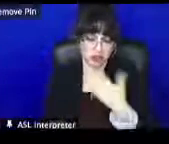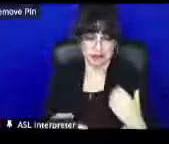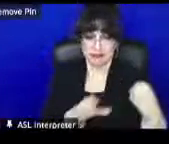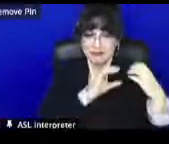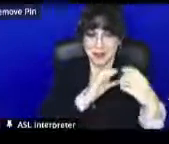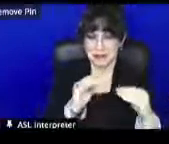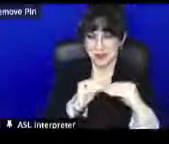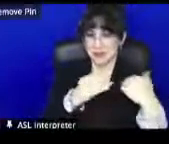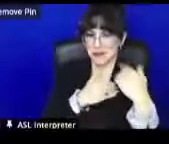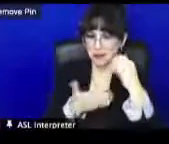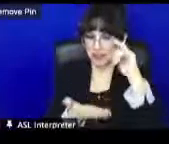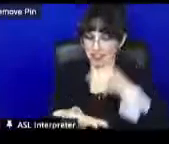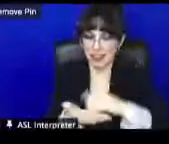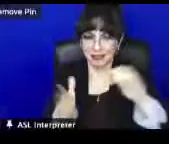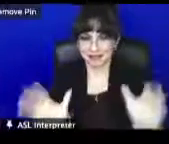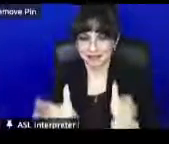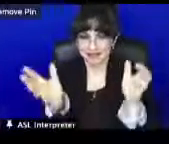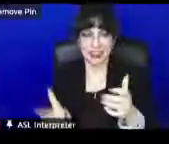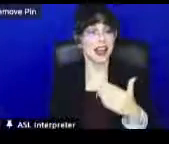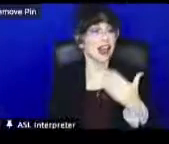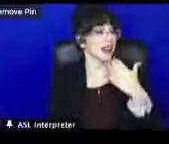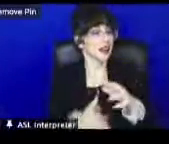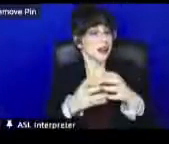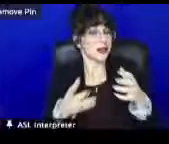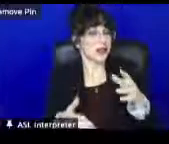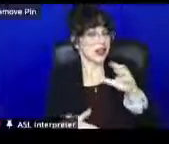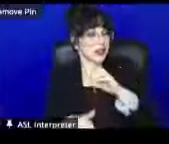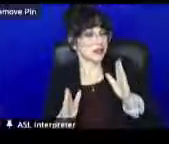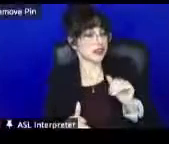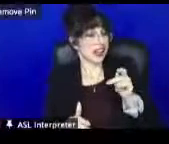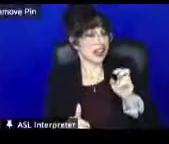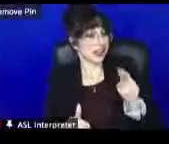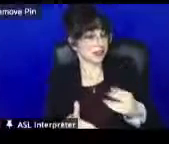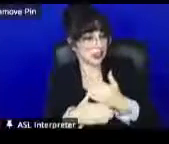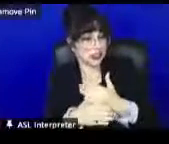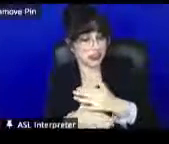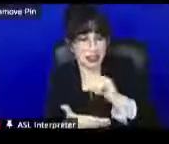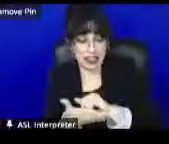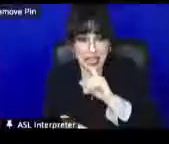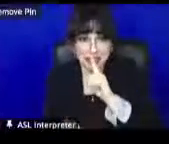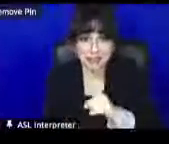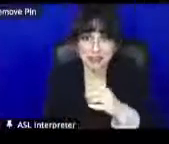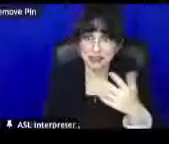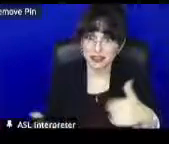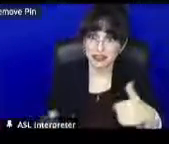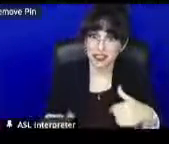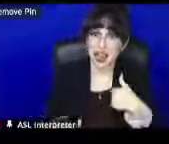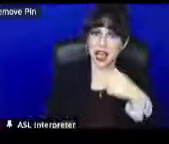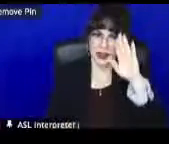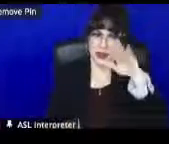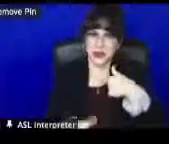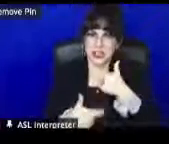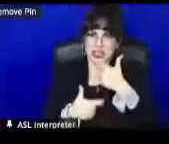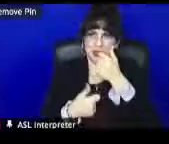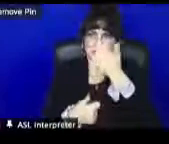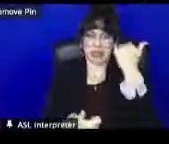All right. Well, thank you very much, Commissioner Anderson, for sharing that too. That is, it's interesting, because I guess in some ways